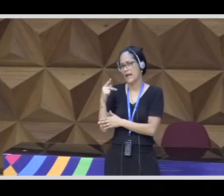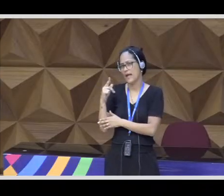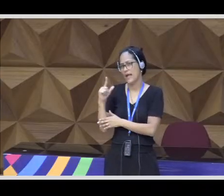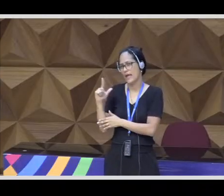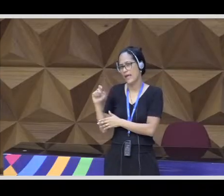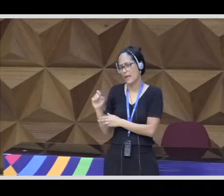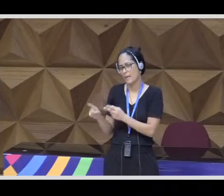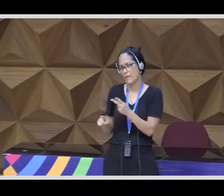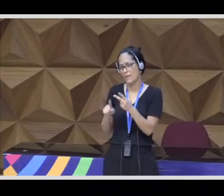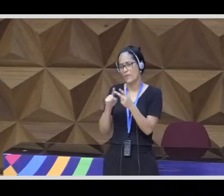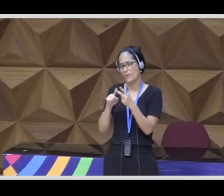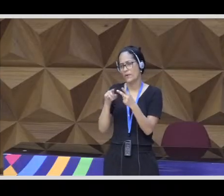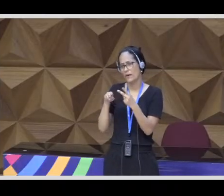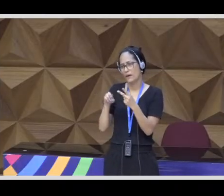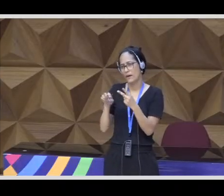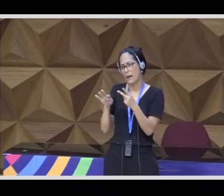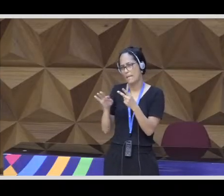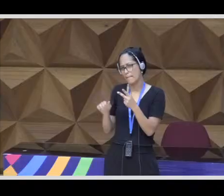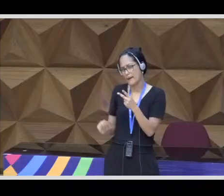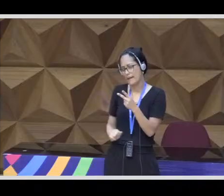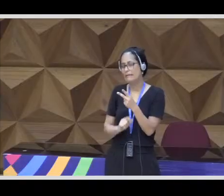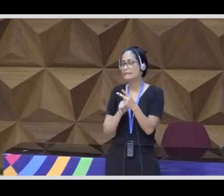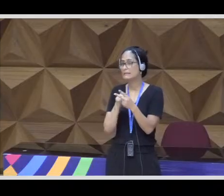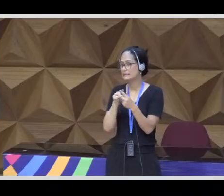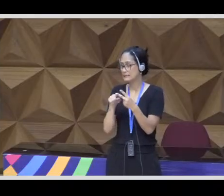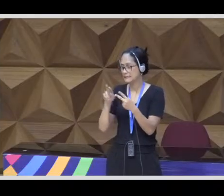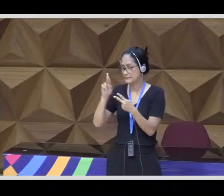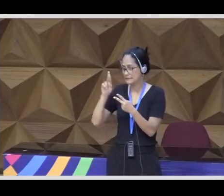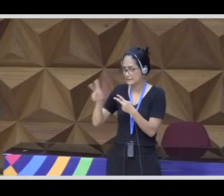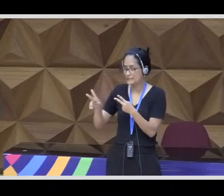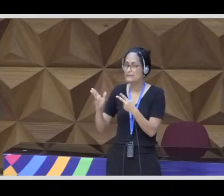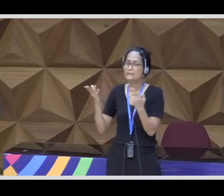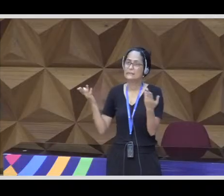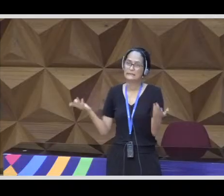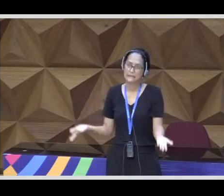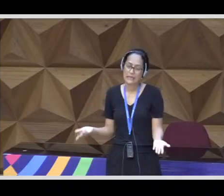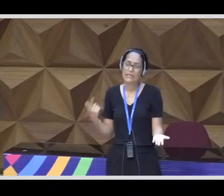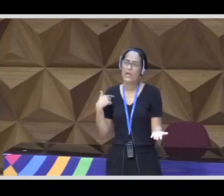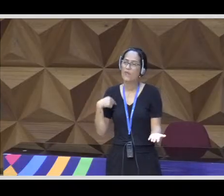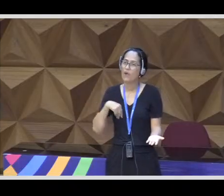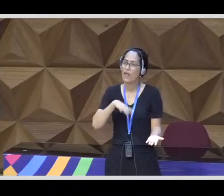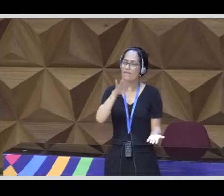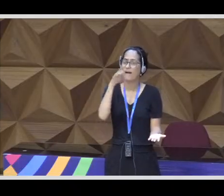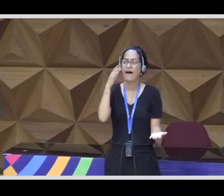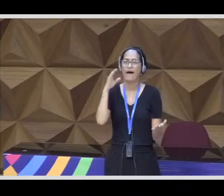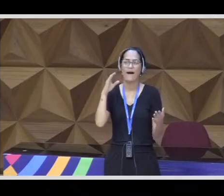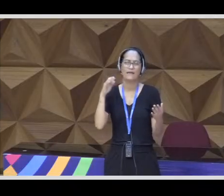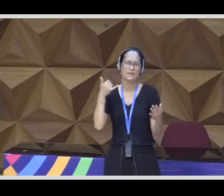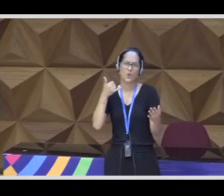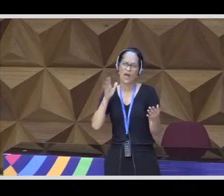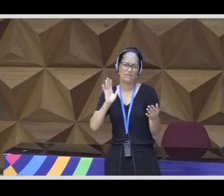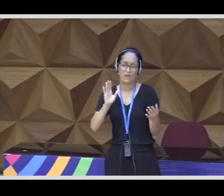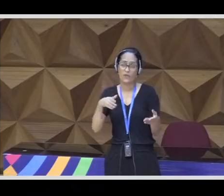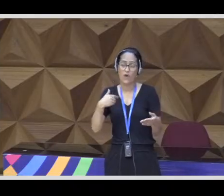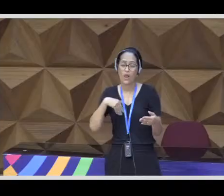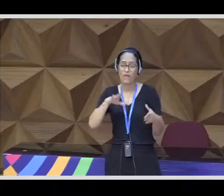that headset with me with all of my things on it, rather than going into some environment where all the walls are projected. But there could be some of that, but I think most of it is